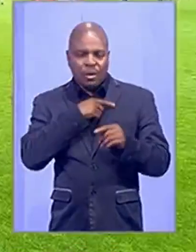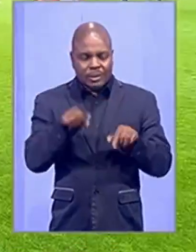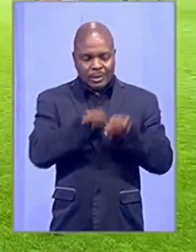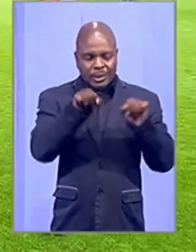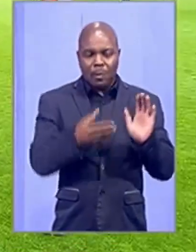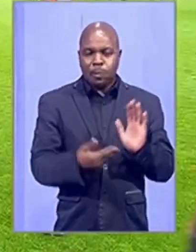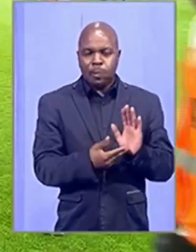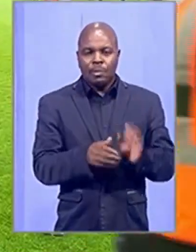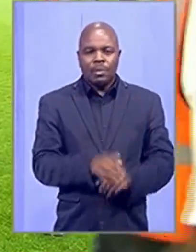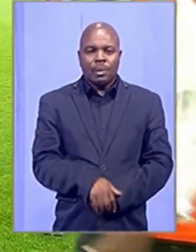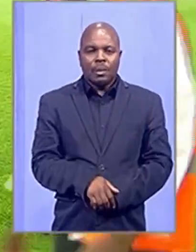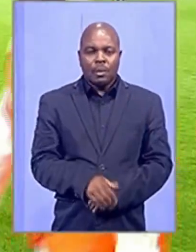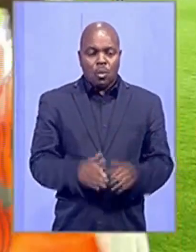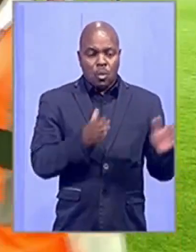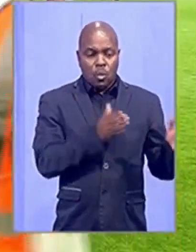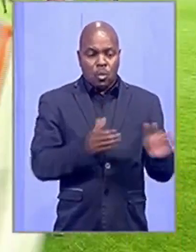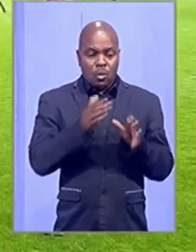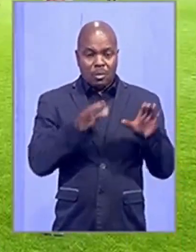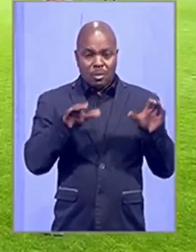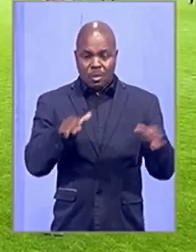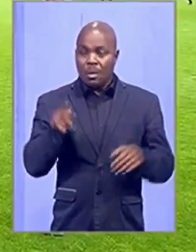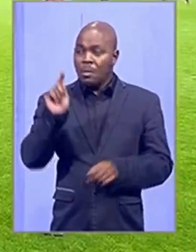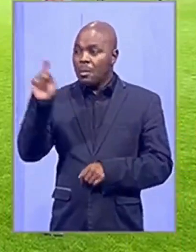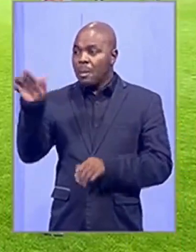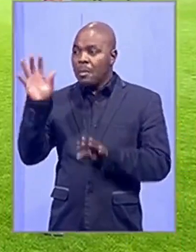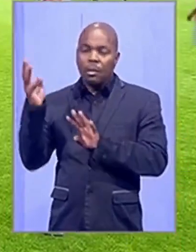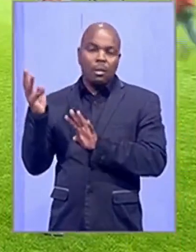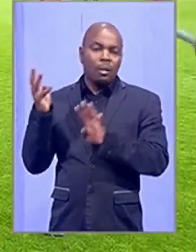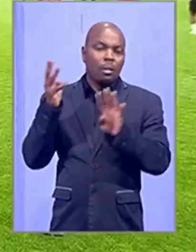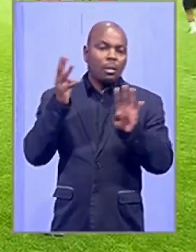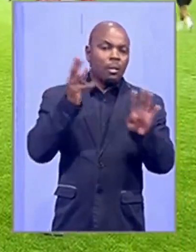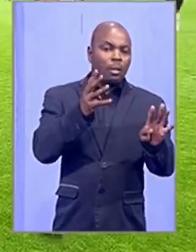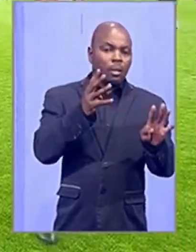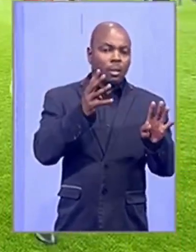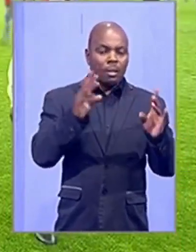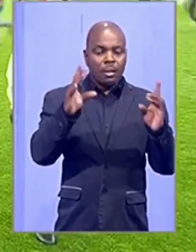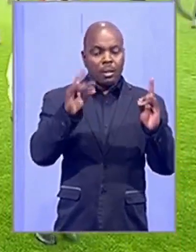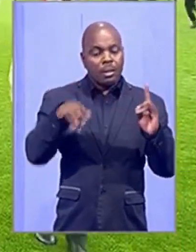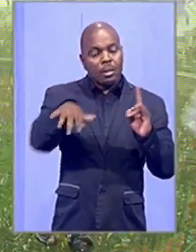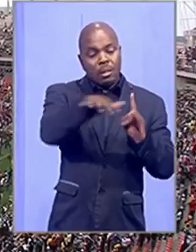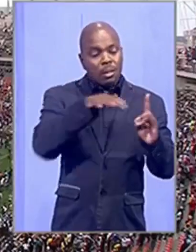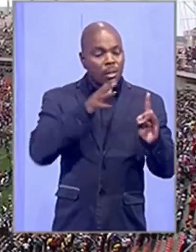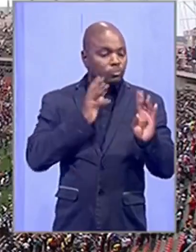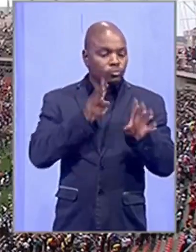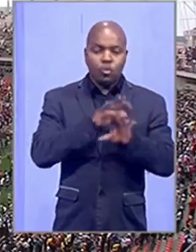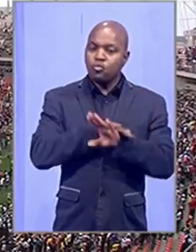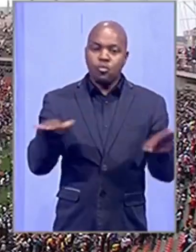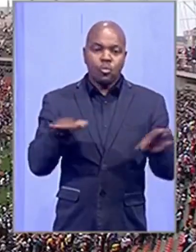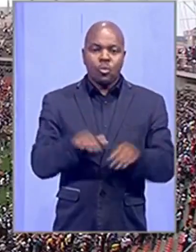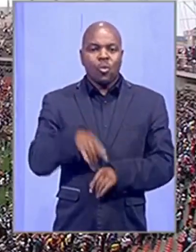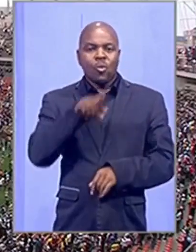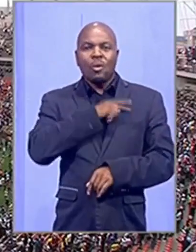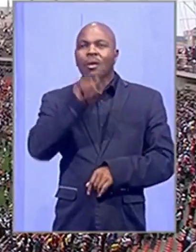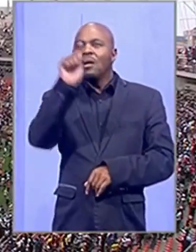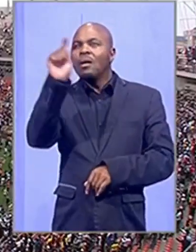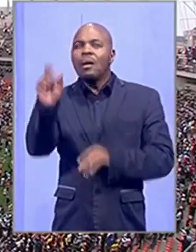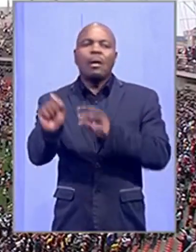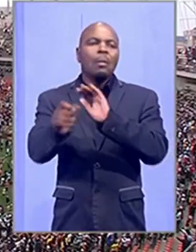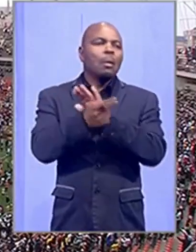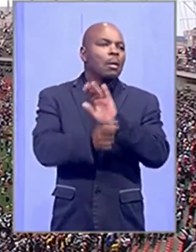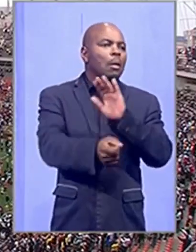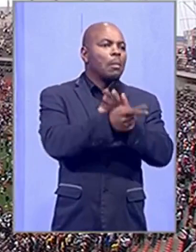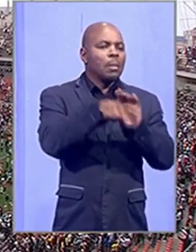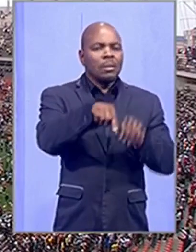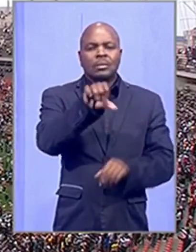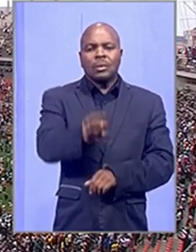now. Barulaganyi ba ka se dumelele balatedi go tsena ka lepatlelong ye e šetše e le tiragalo ya setlwaedi